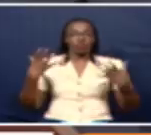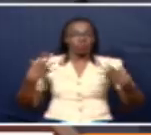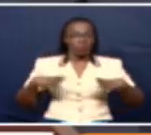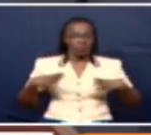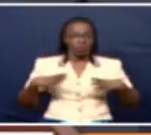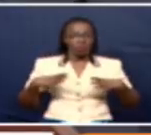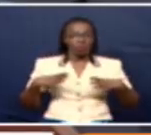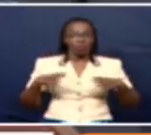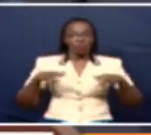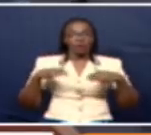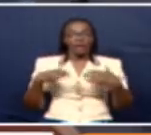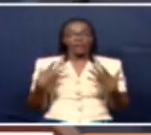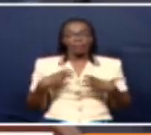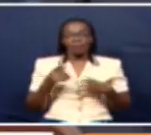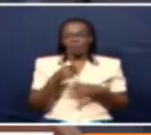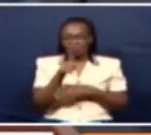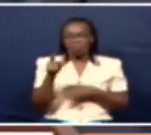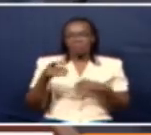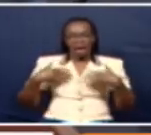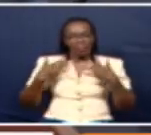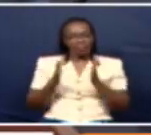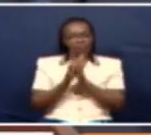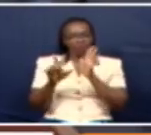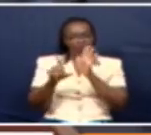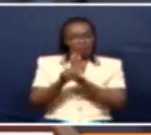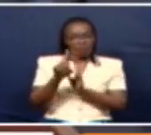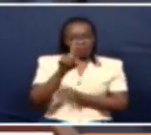are the people happy with the law?